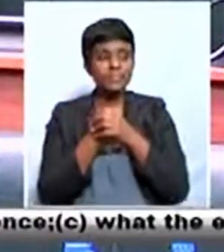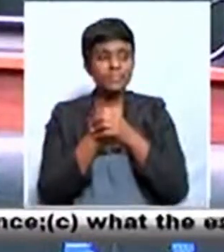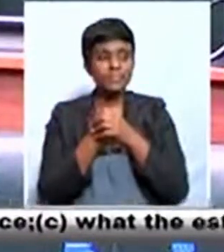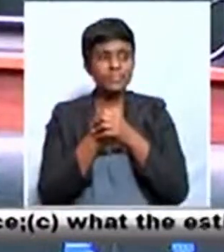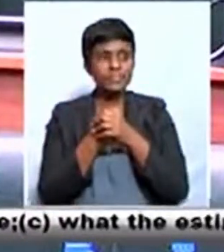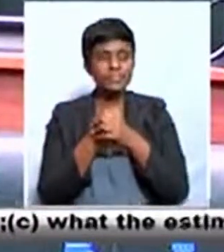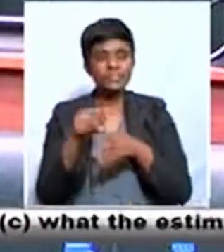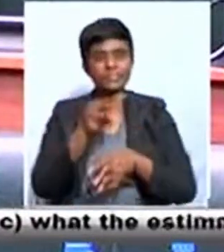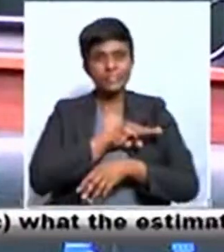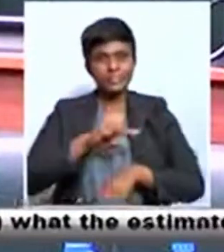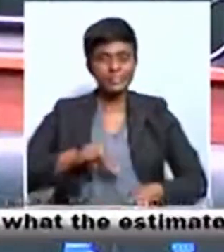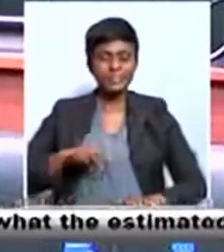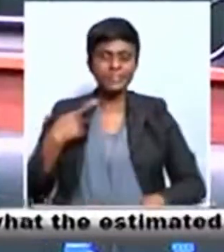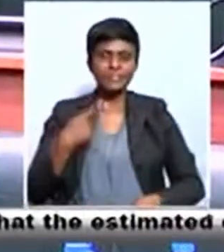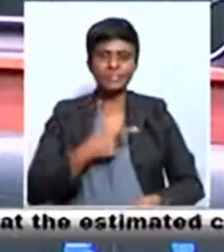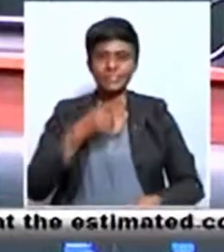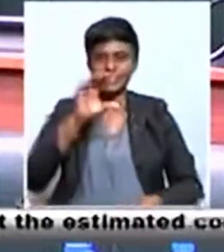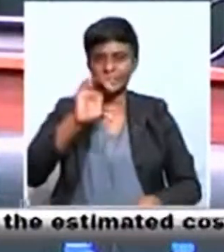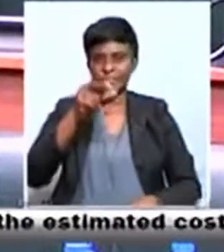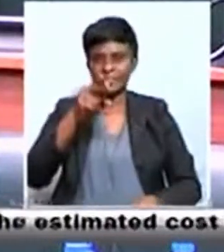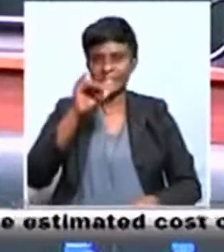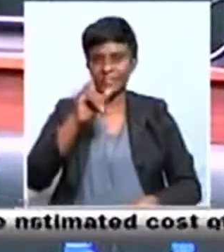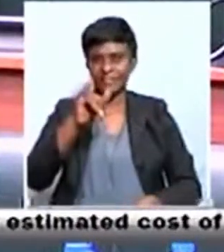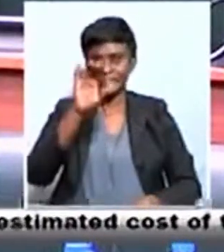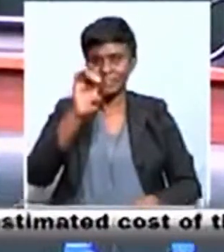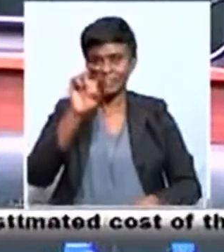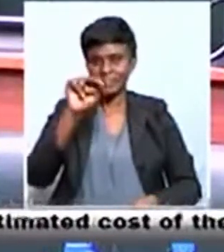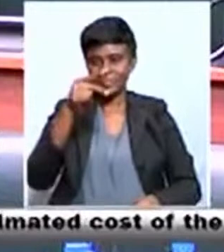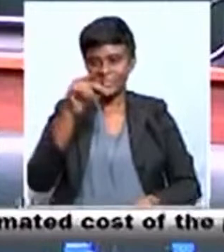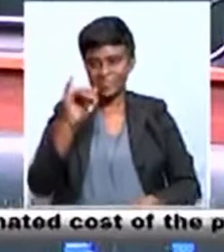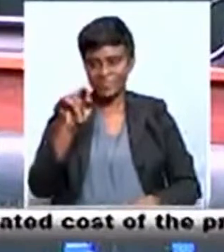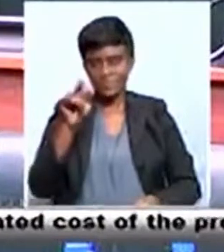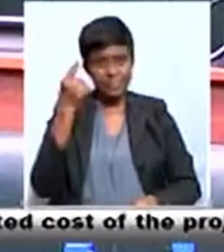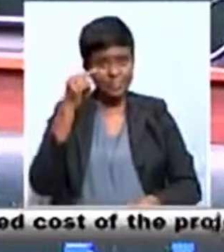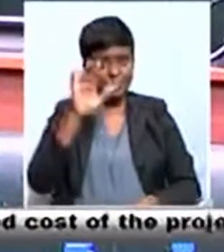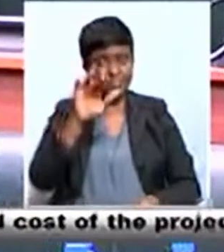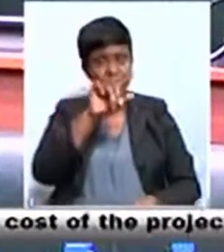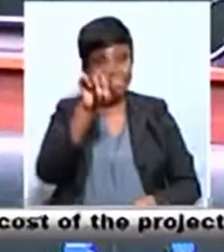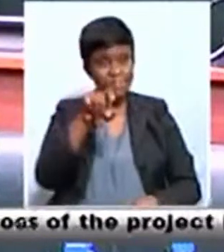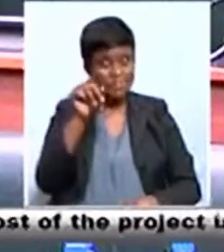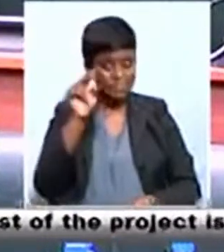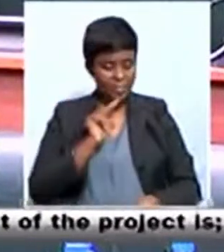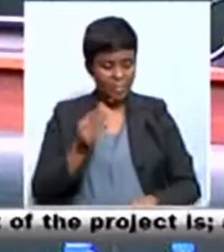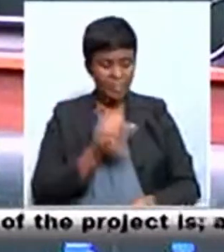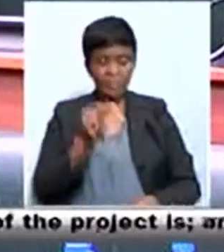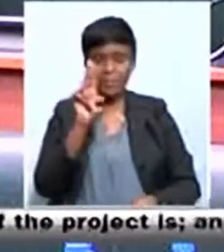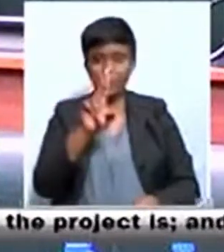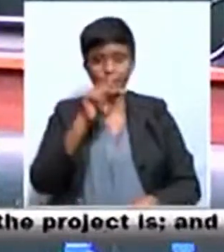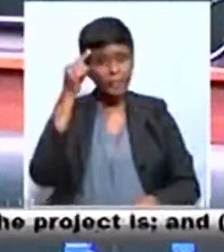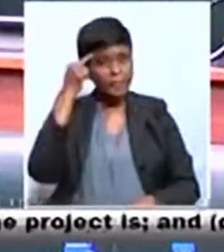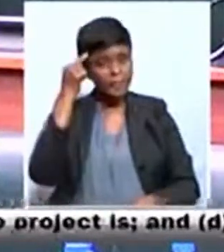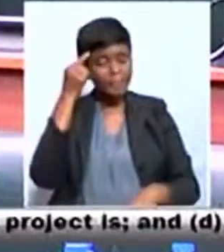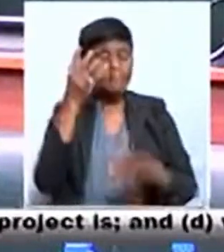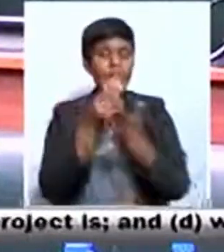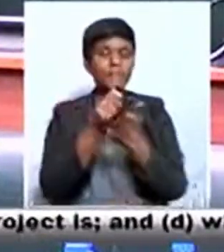the Member of Parliament for Chiengi for that question. Madam Speaker, we use government money. In fact, to be